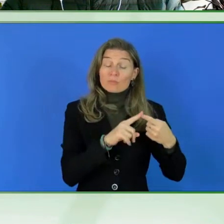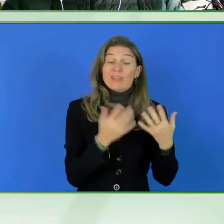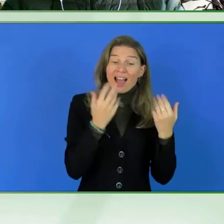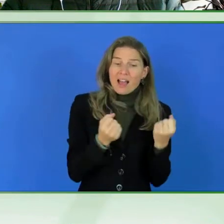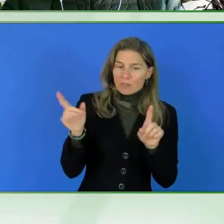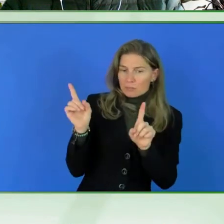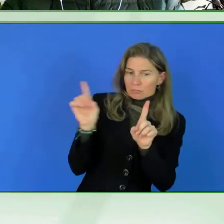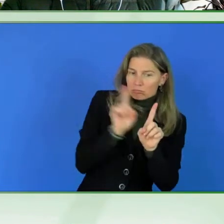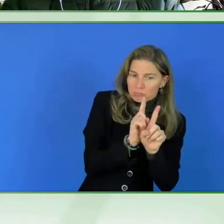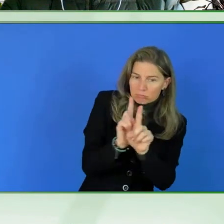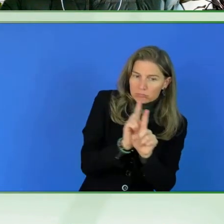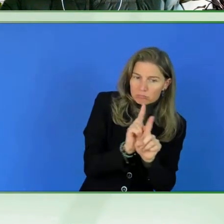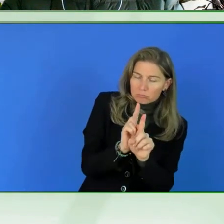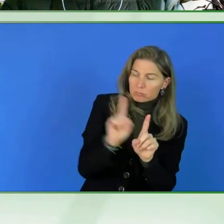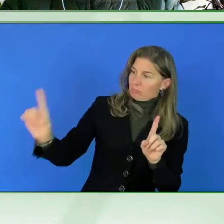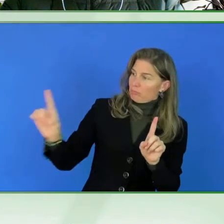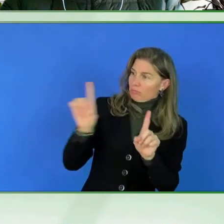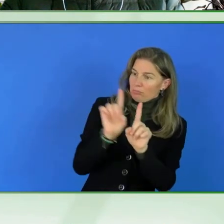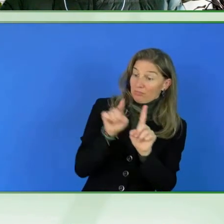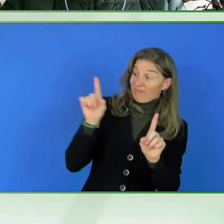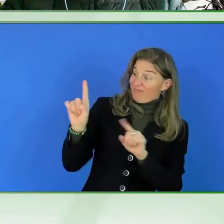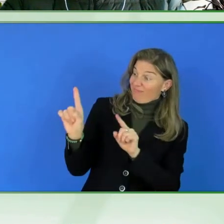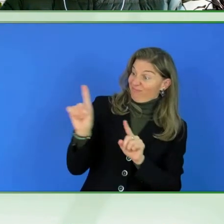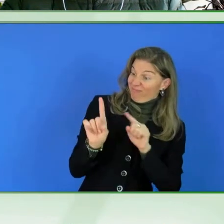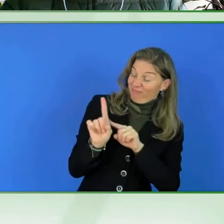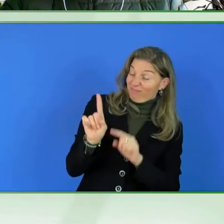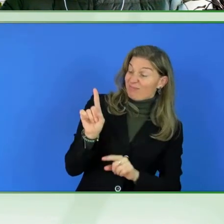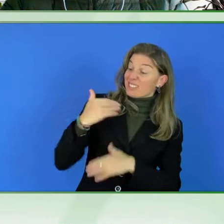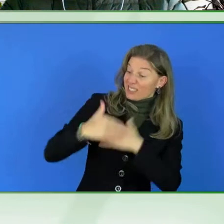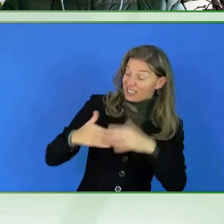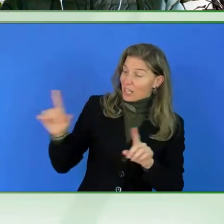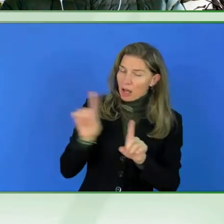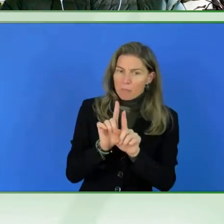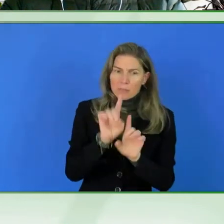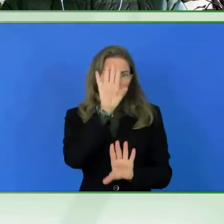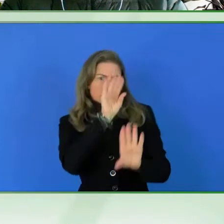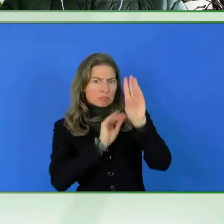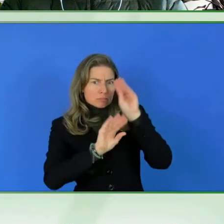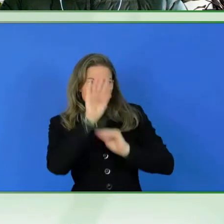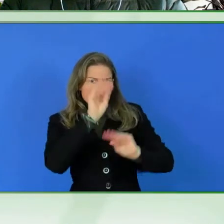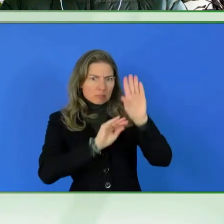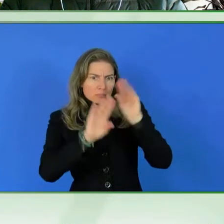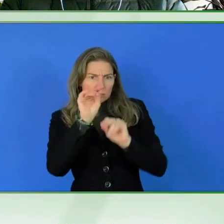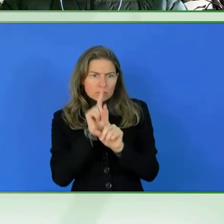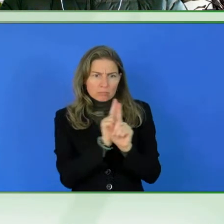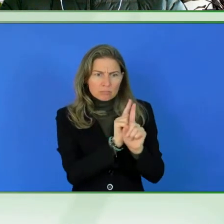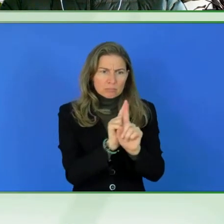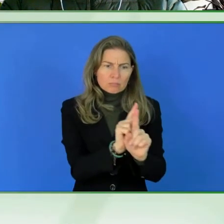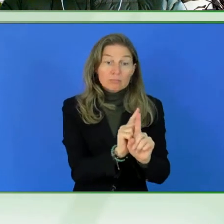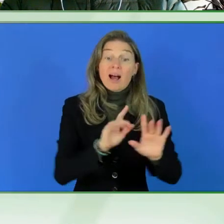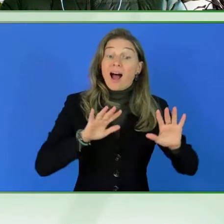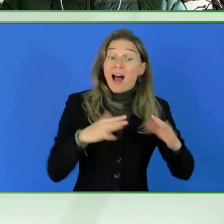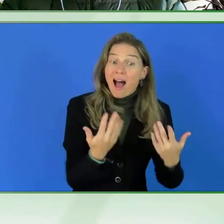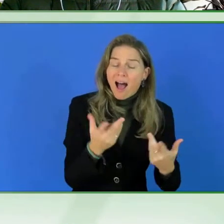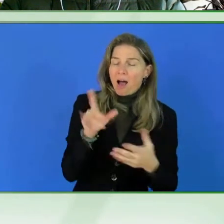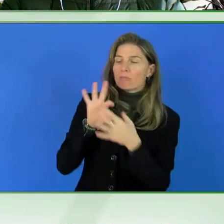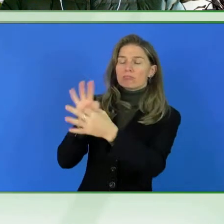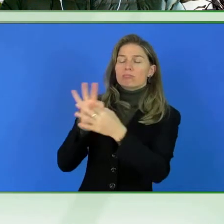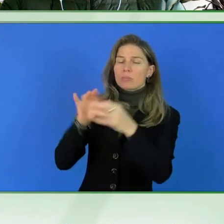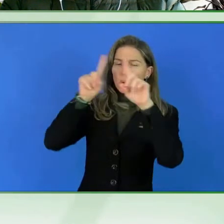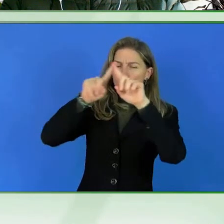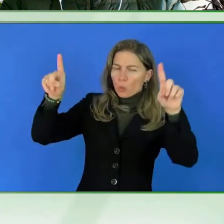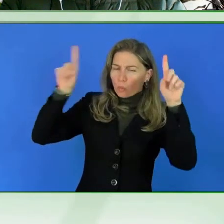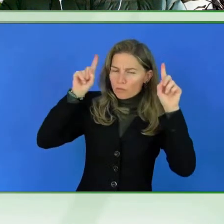students. This is with joint effort from local universities, third organizations, and Flex.